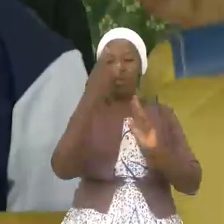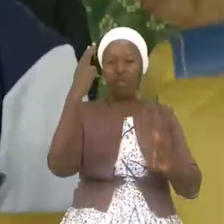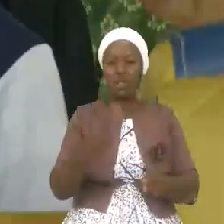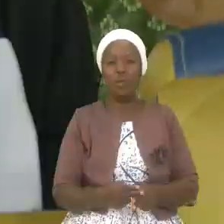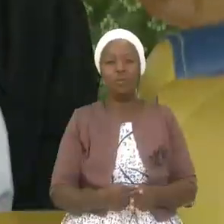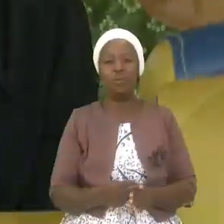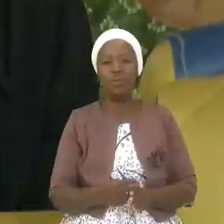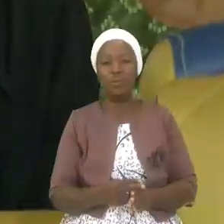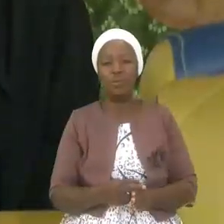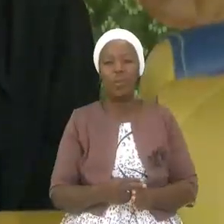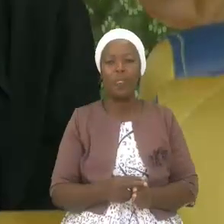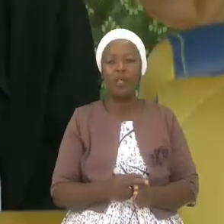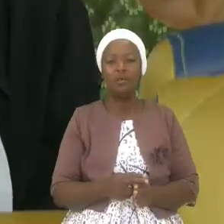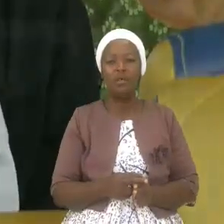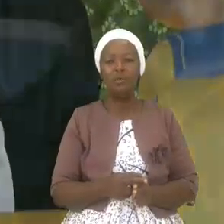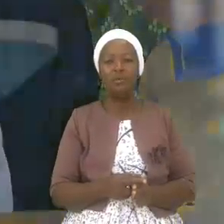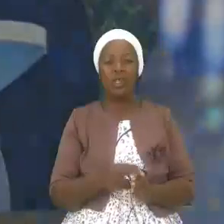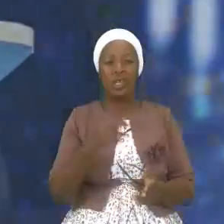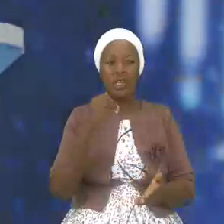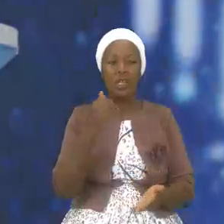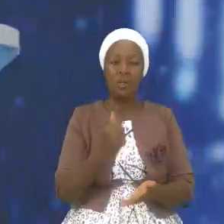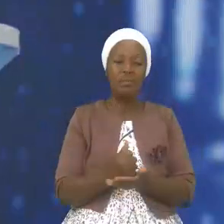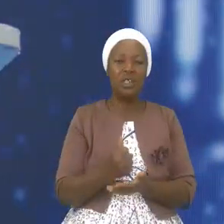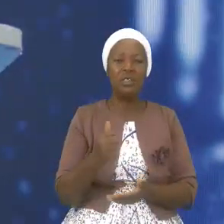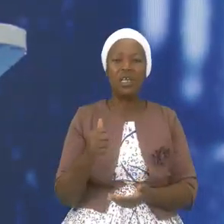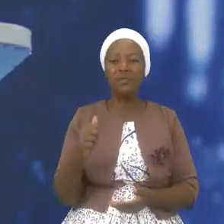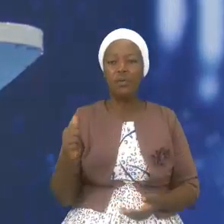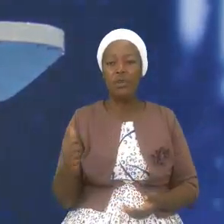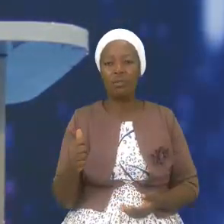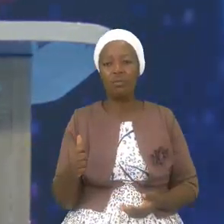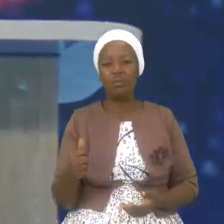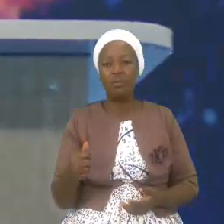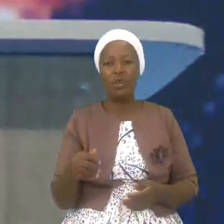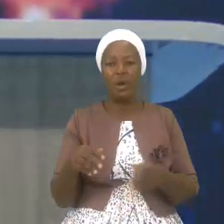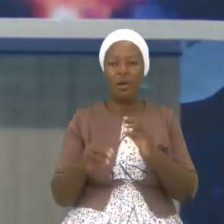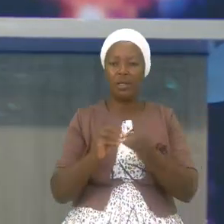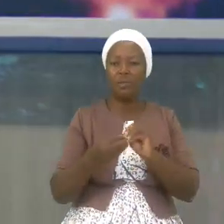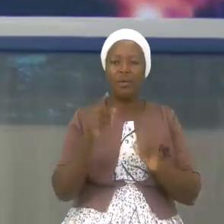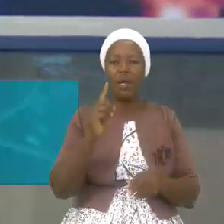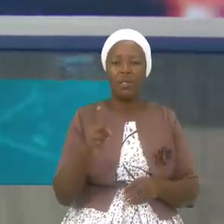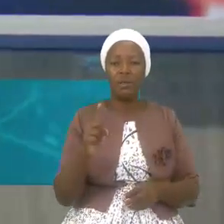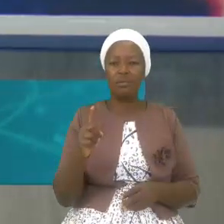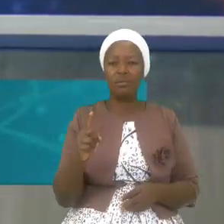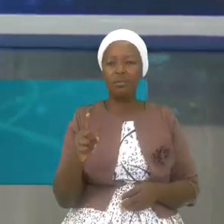Amen. Look at number one here. Number one is the irreverent